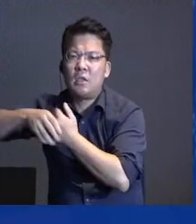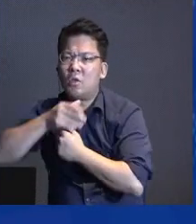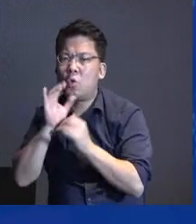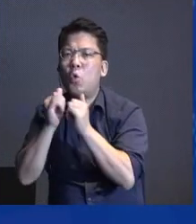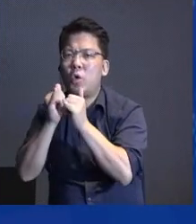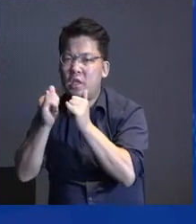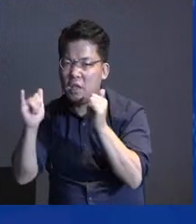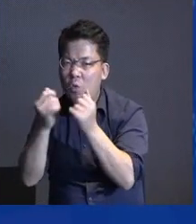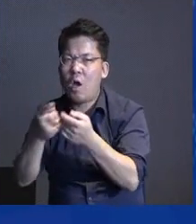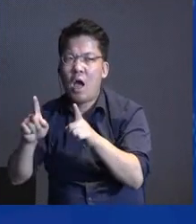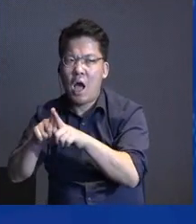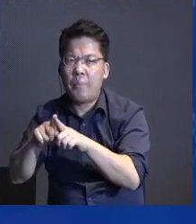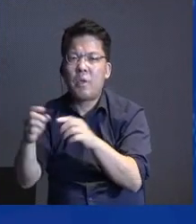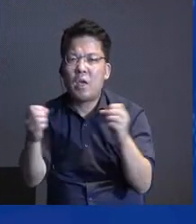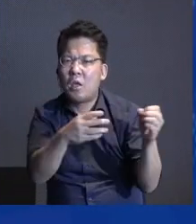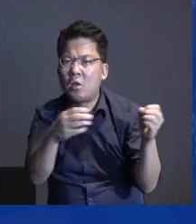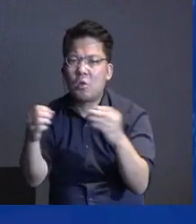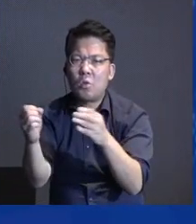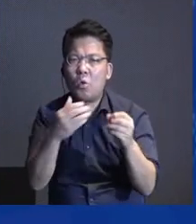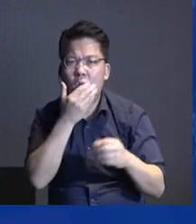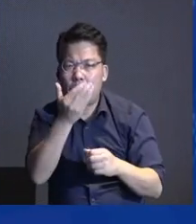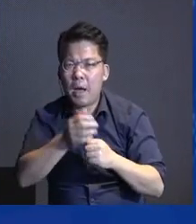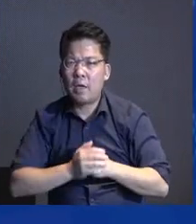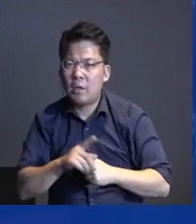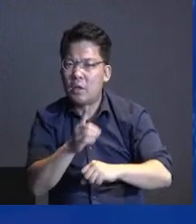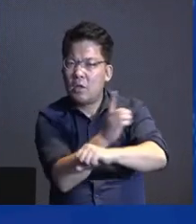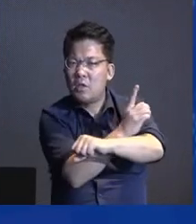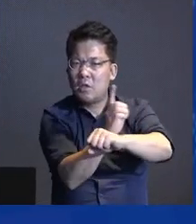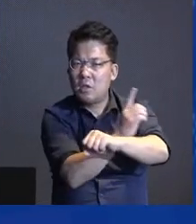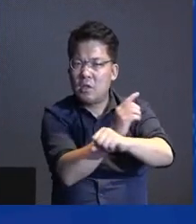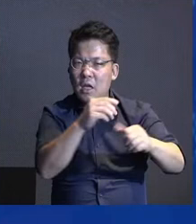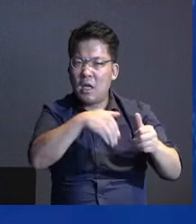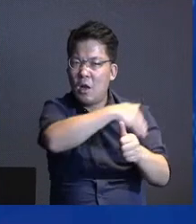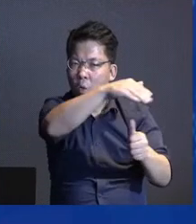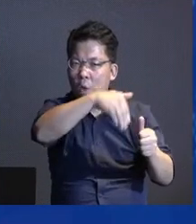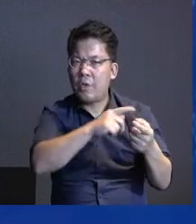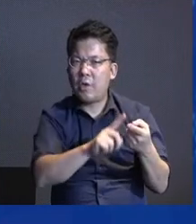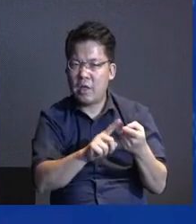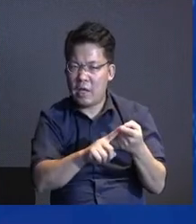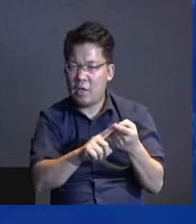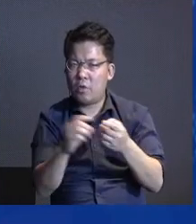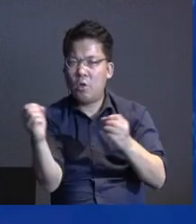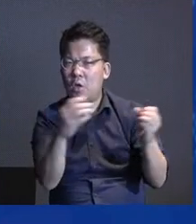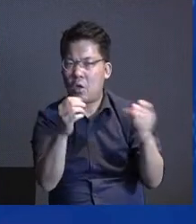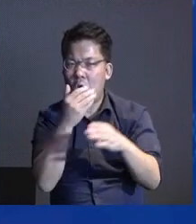And then kind of the third string, older people learn and support each other.